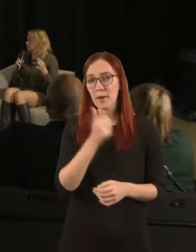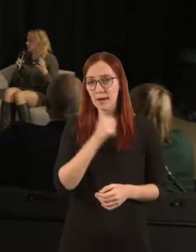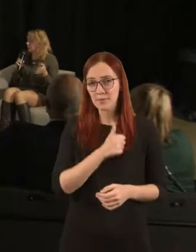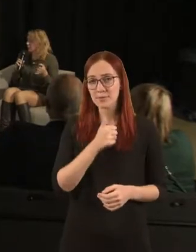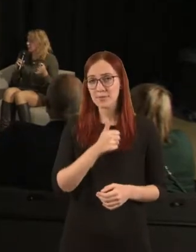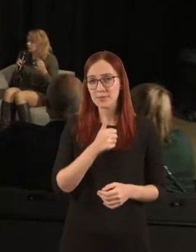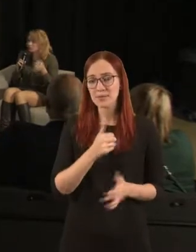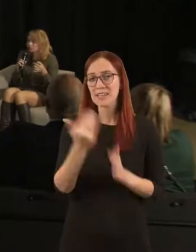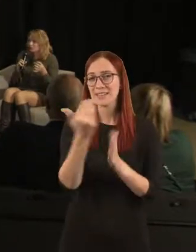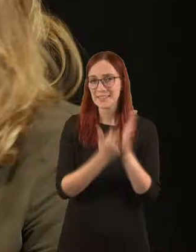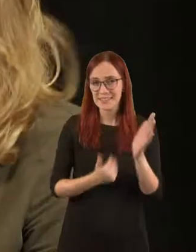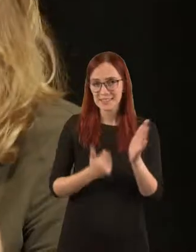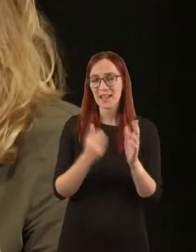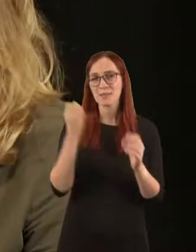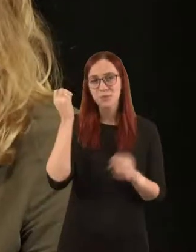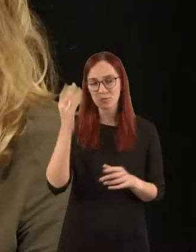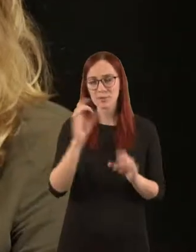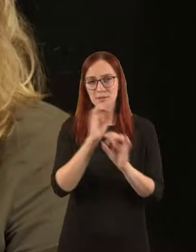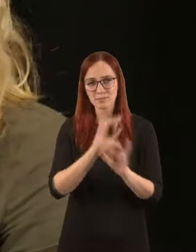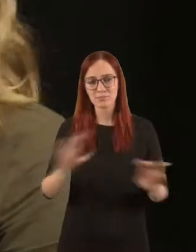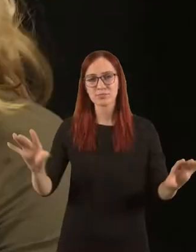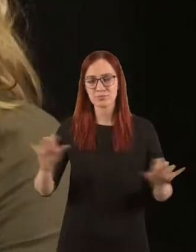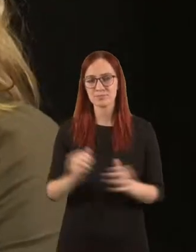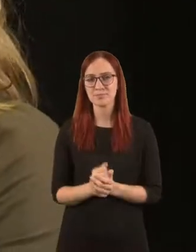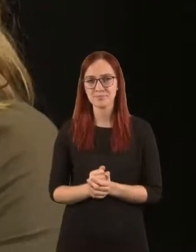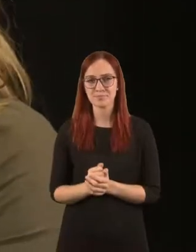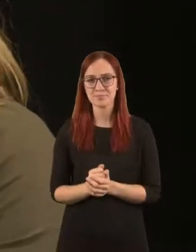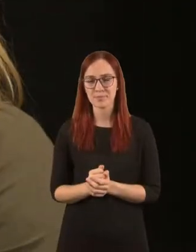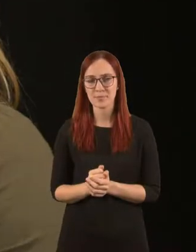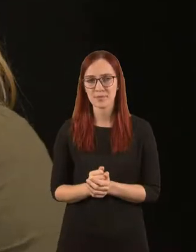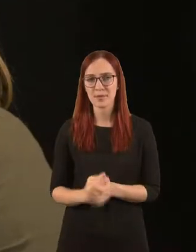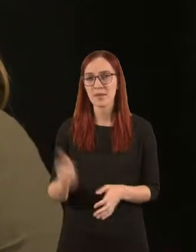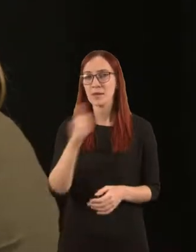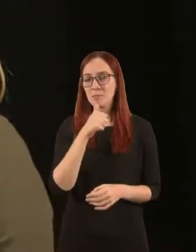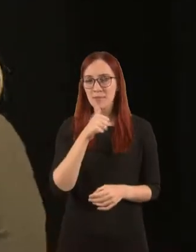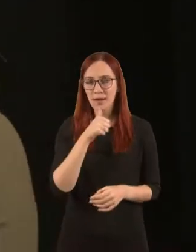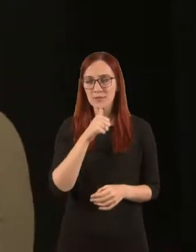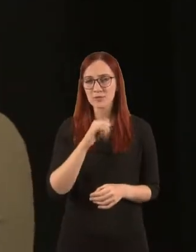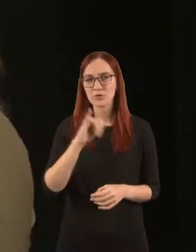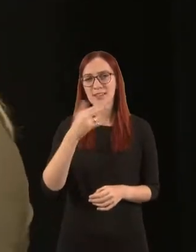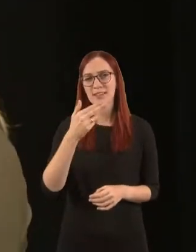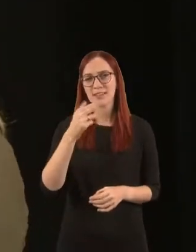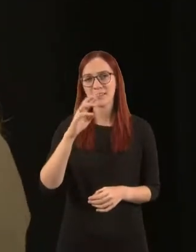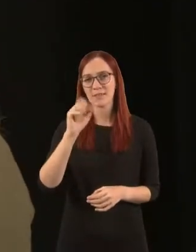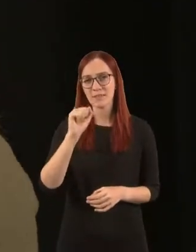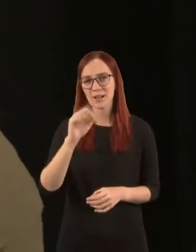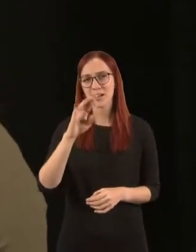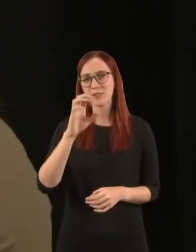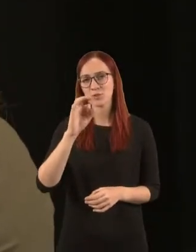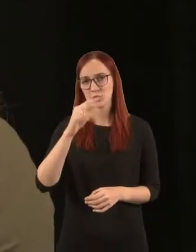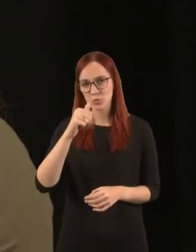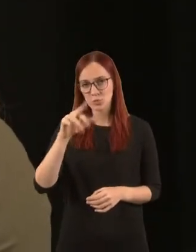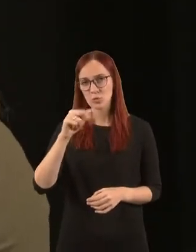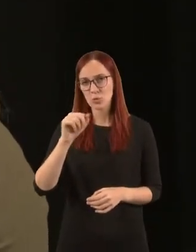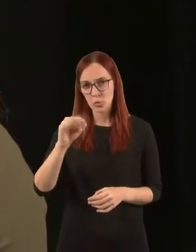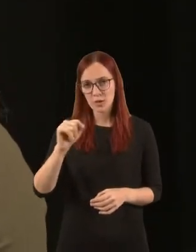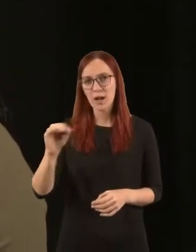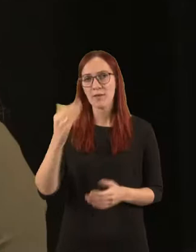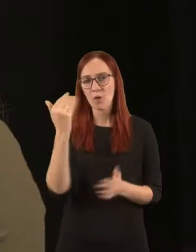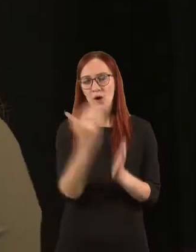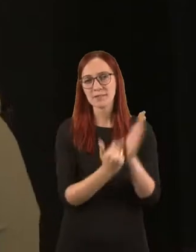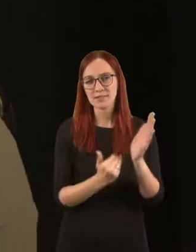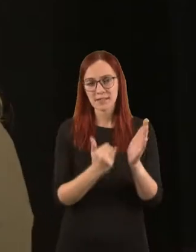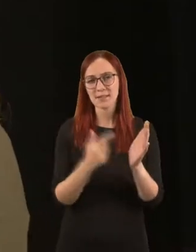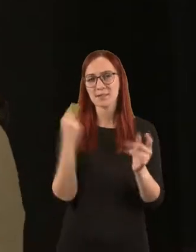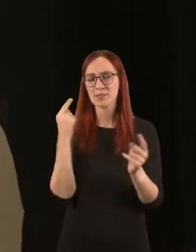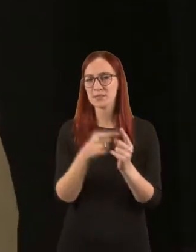We just heard an example how differently we understand the law and the need for law. Well, correct